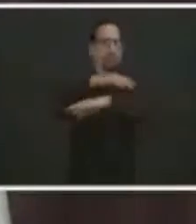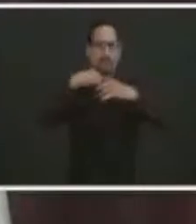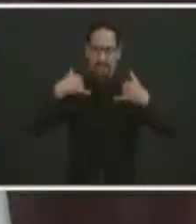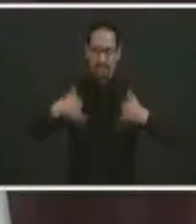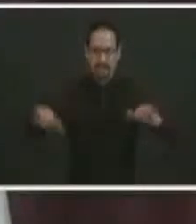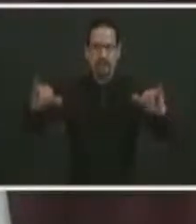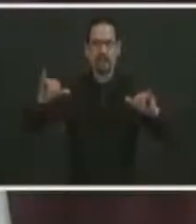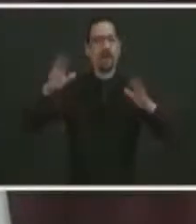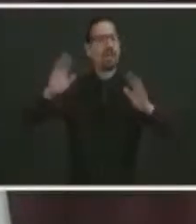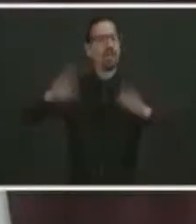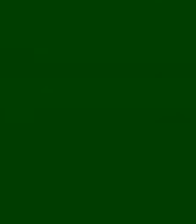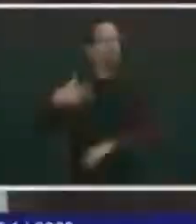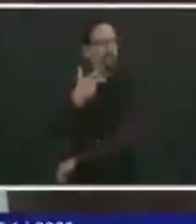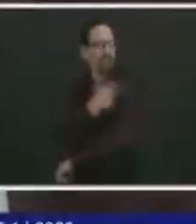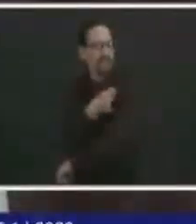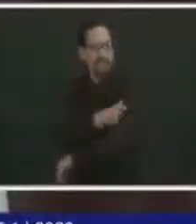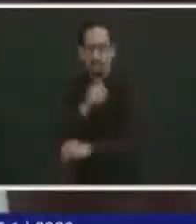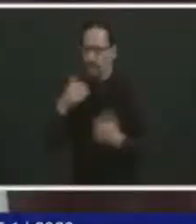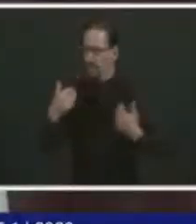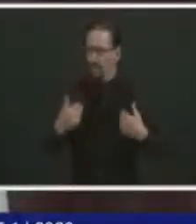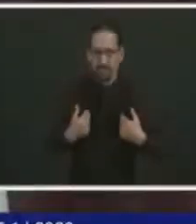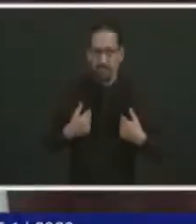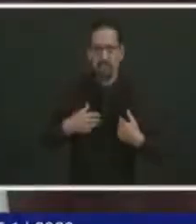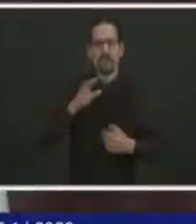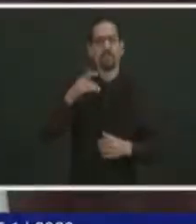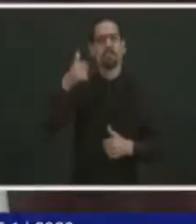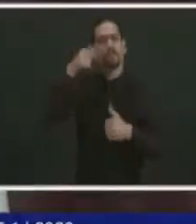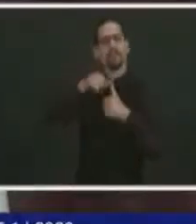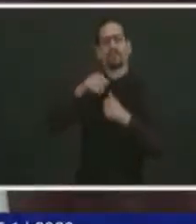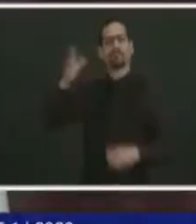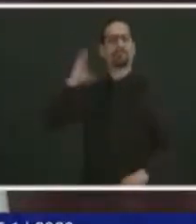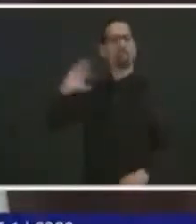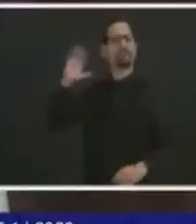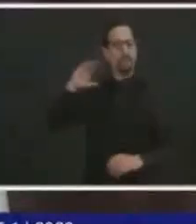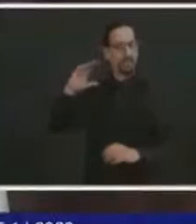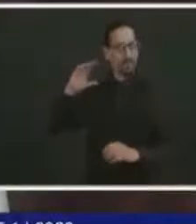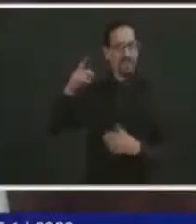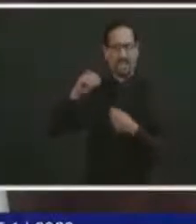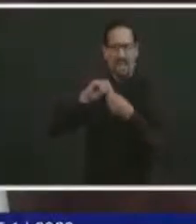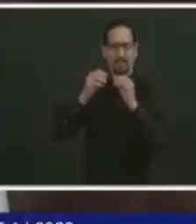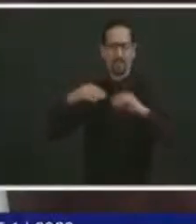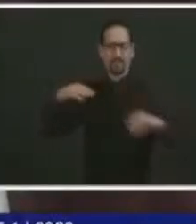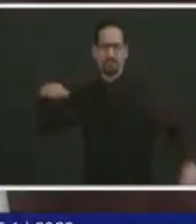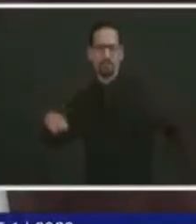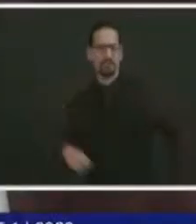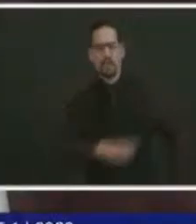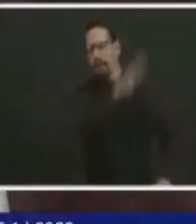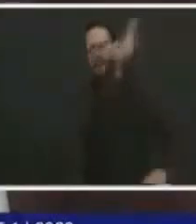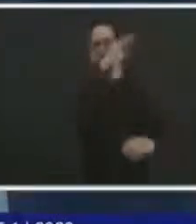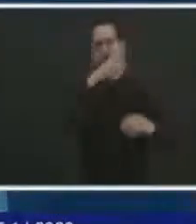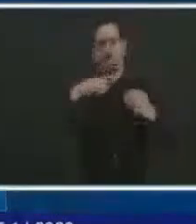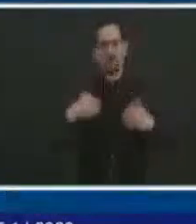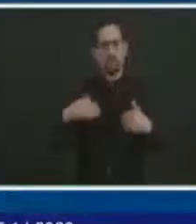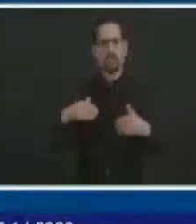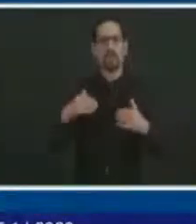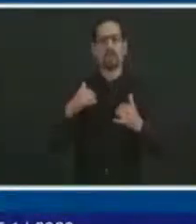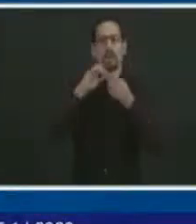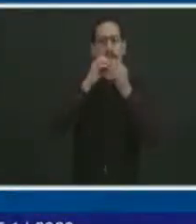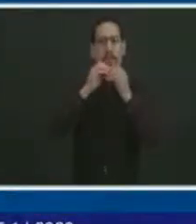But if you just look at where we've been and where we are, and you look at the data on the screen, and you look at the fact that less